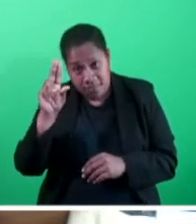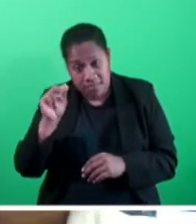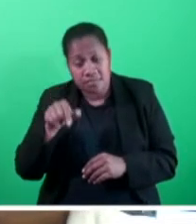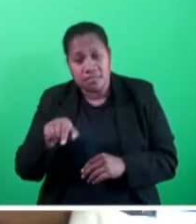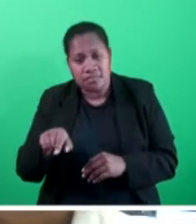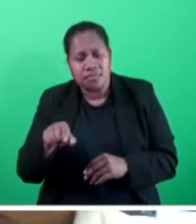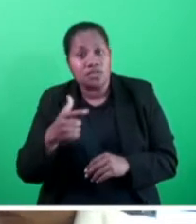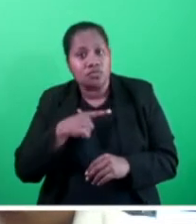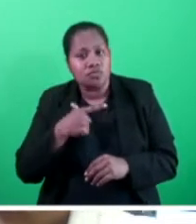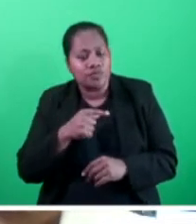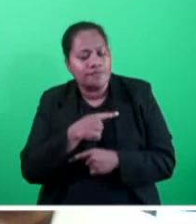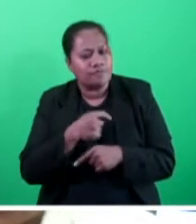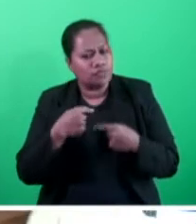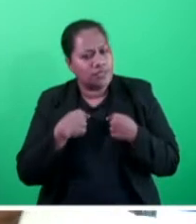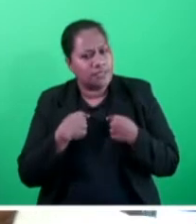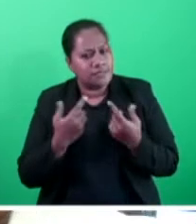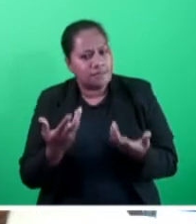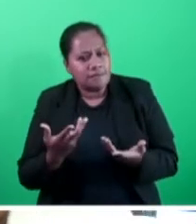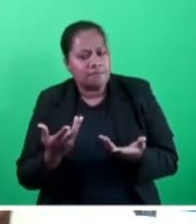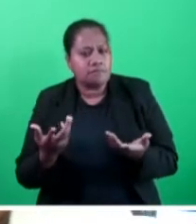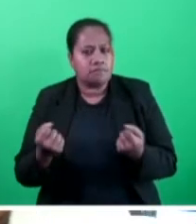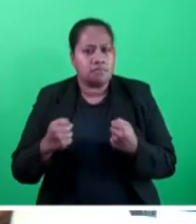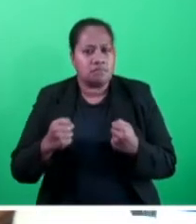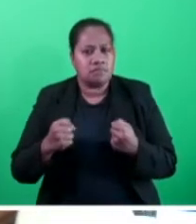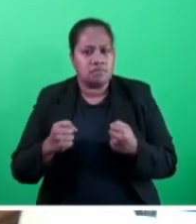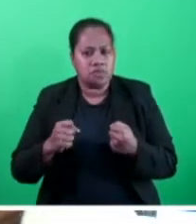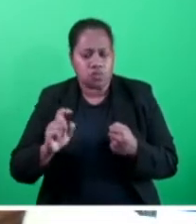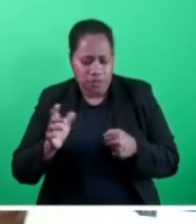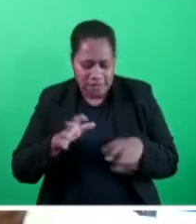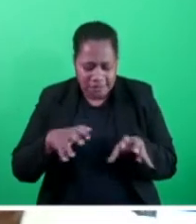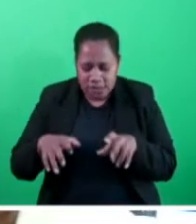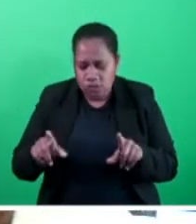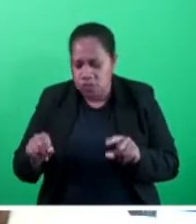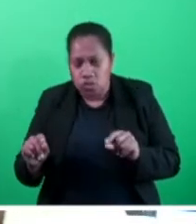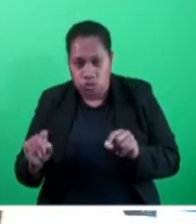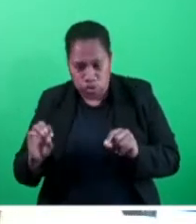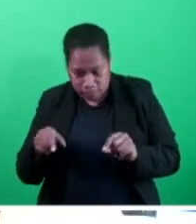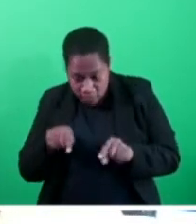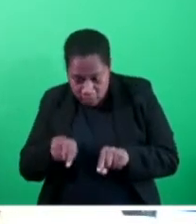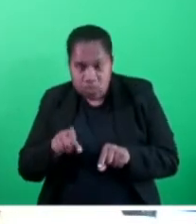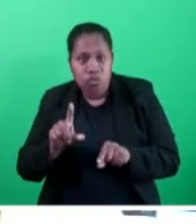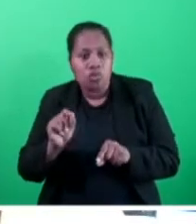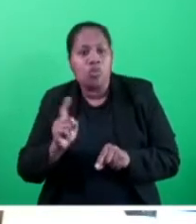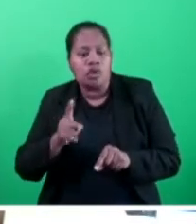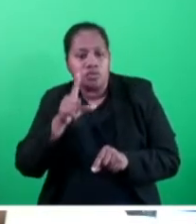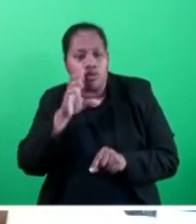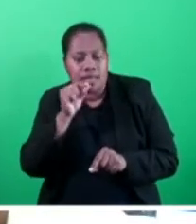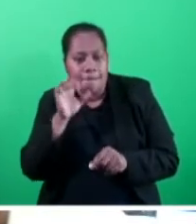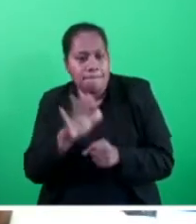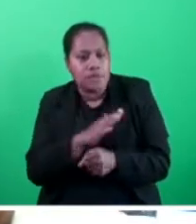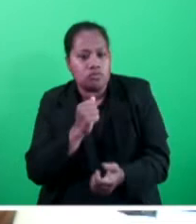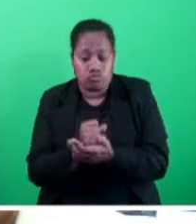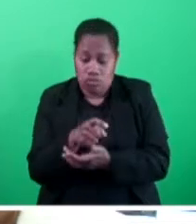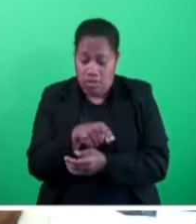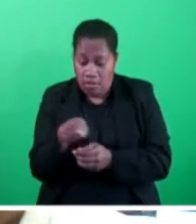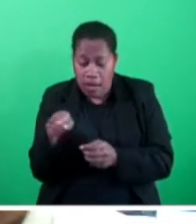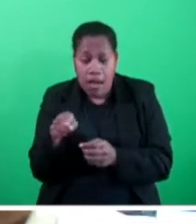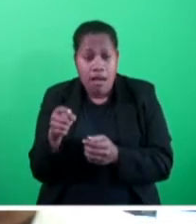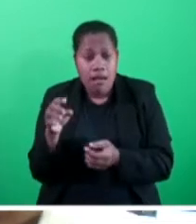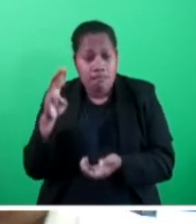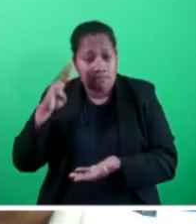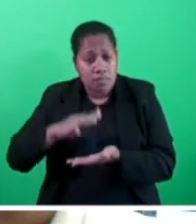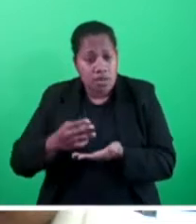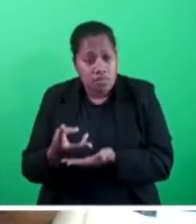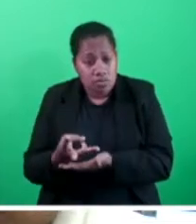a comprehensive exercise to ensure that each minimum wage order brings with it